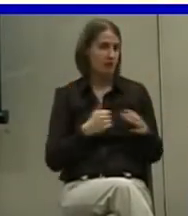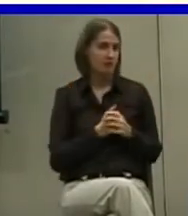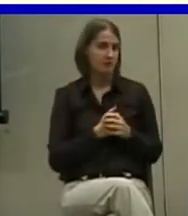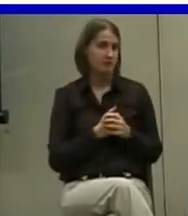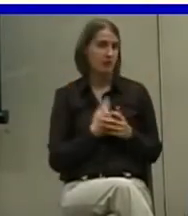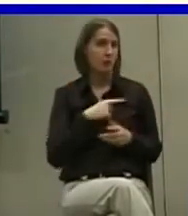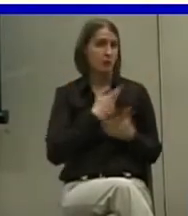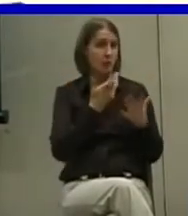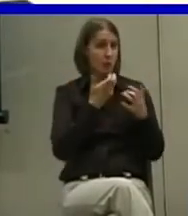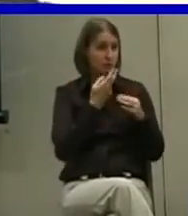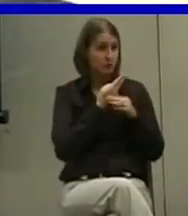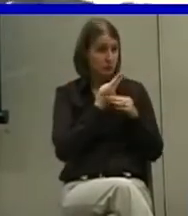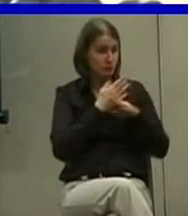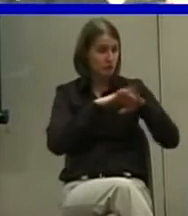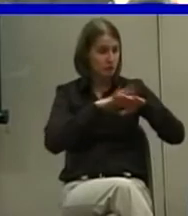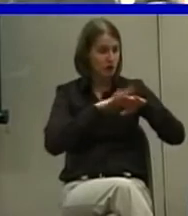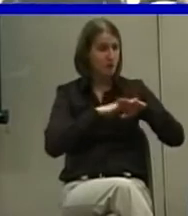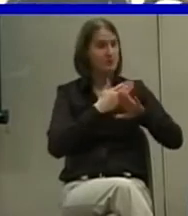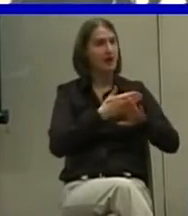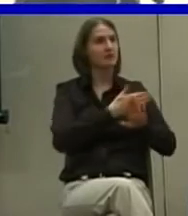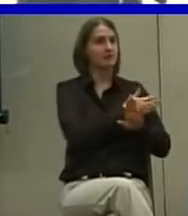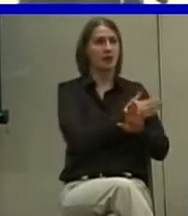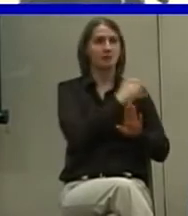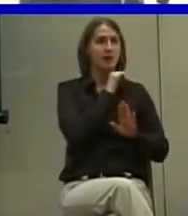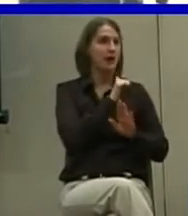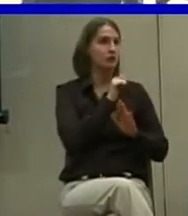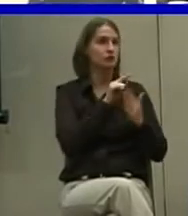time rather than as a correction.